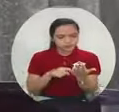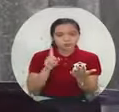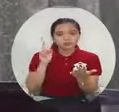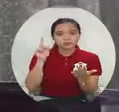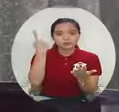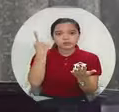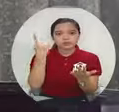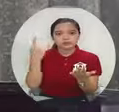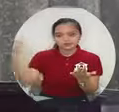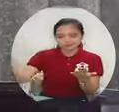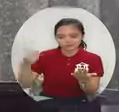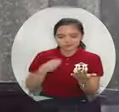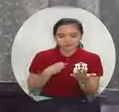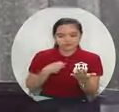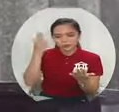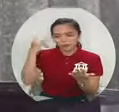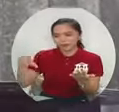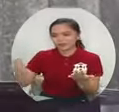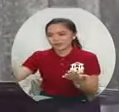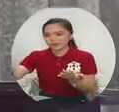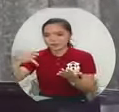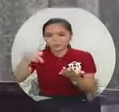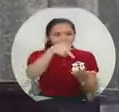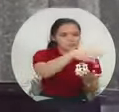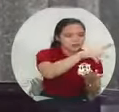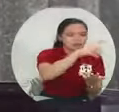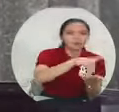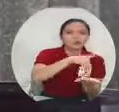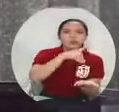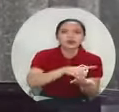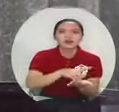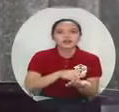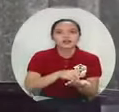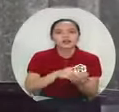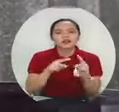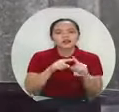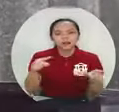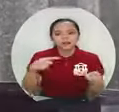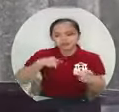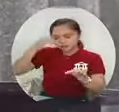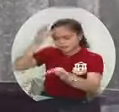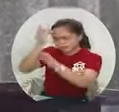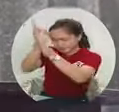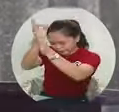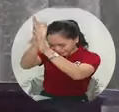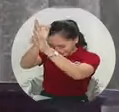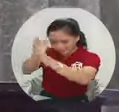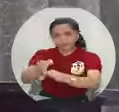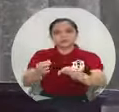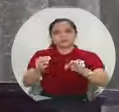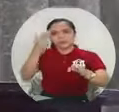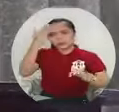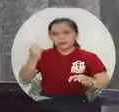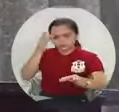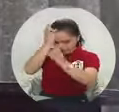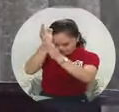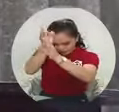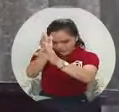church. My first fruits every year has been increasing and increasing every year. And